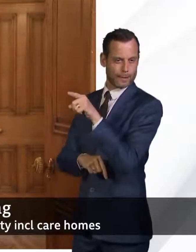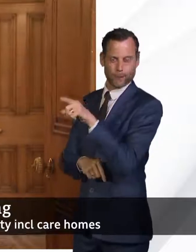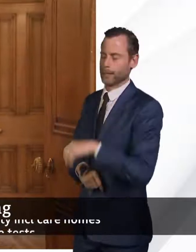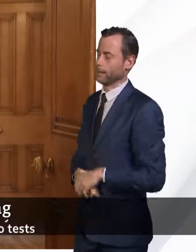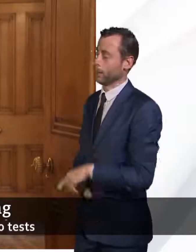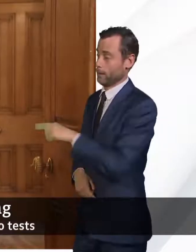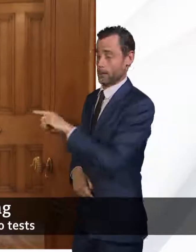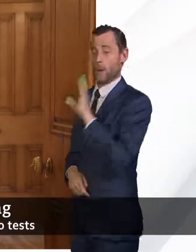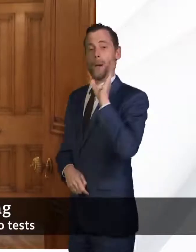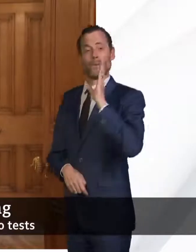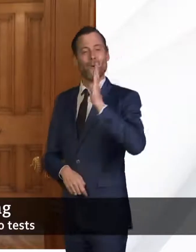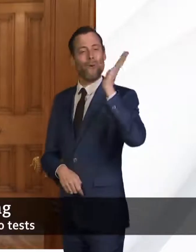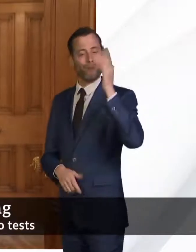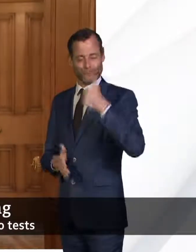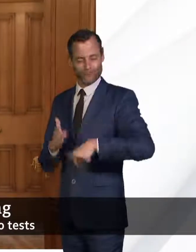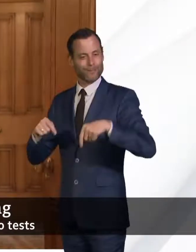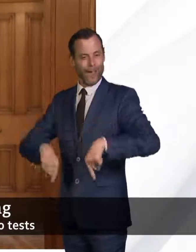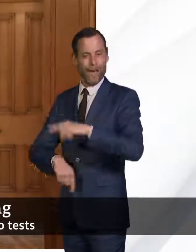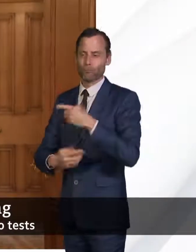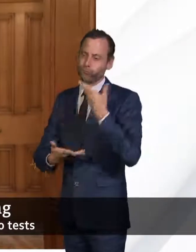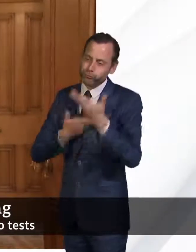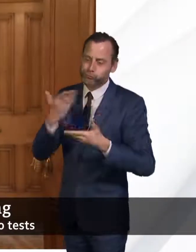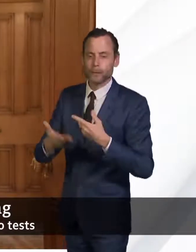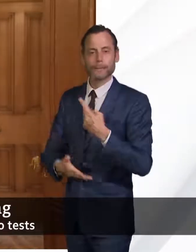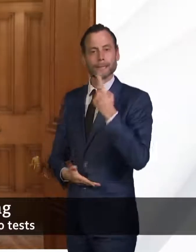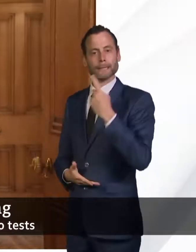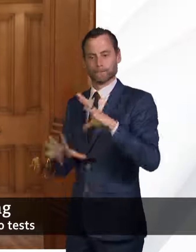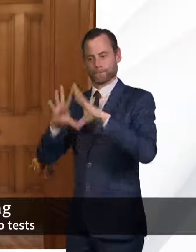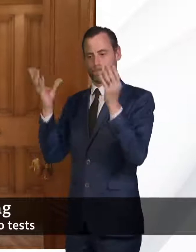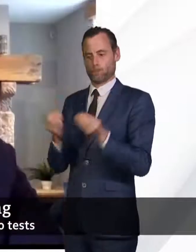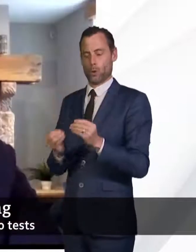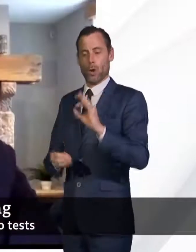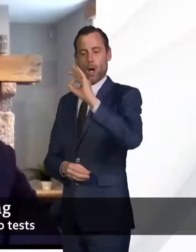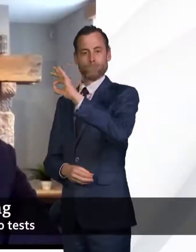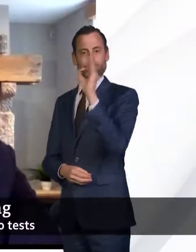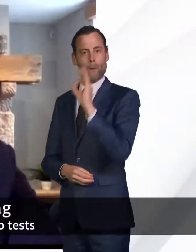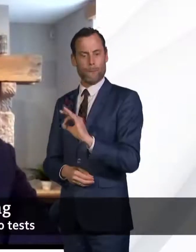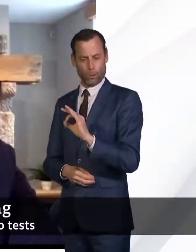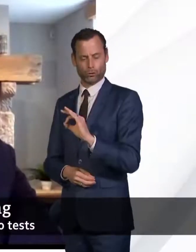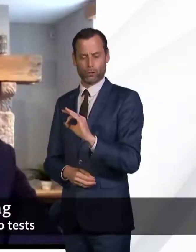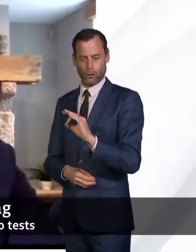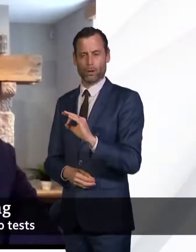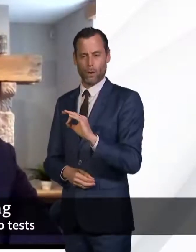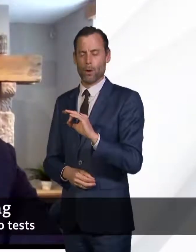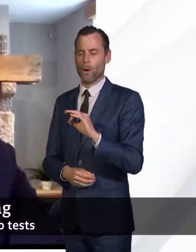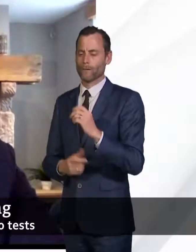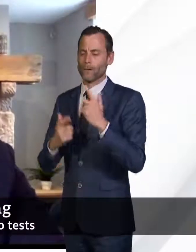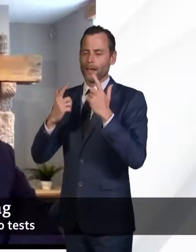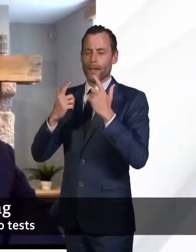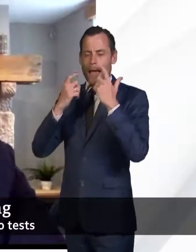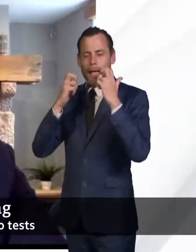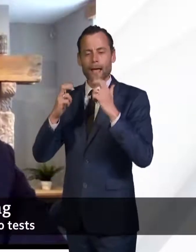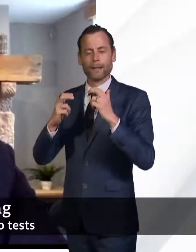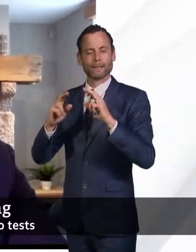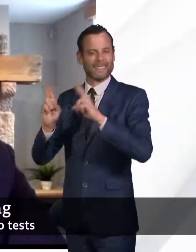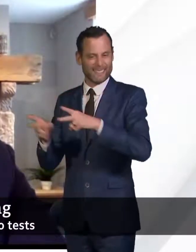your introduction, Secretary of State. You said the proportion of corona deaths in care homes is around a sixth of the total. I mean, in